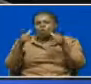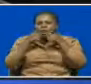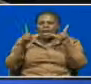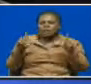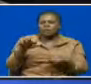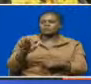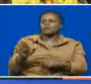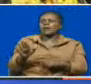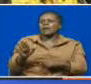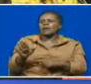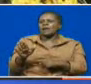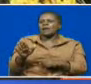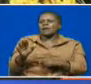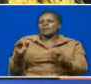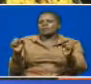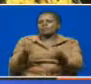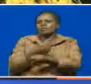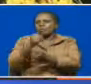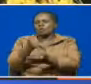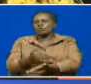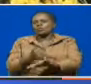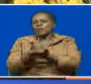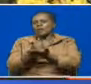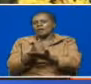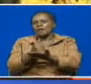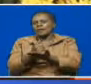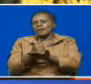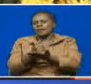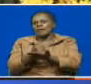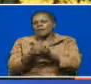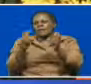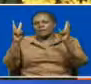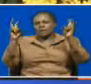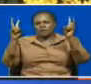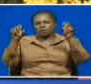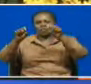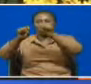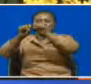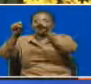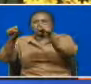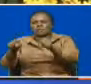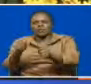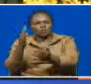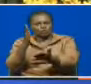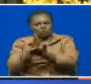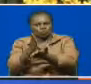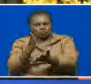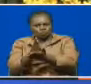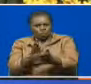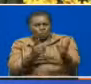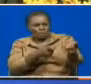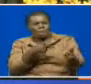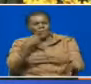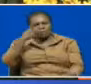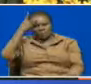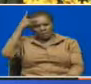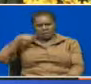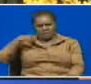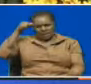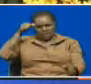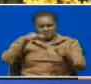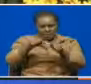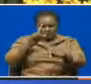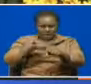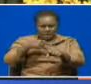you might not be able to help them. Right, let's talk about the issue of society, because yes. as much as we blame parents, I remember when I was